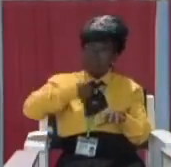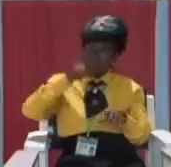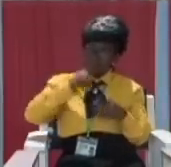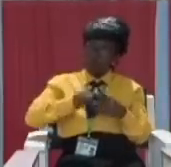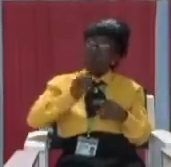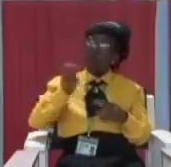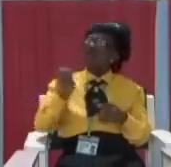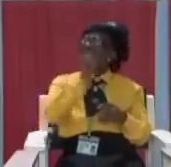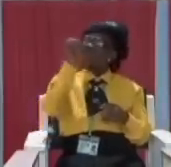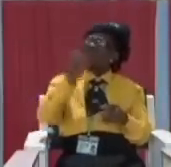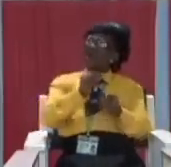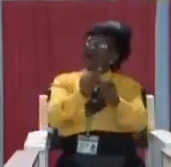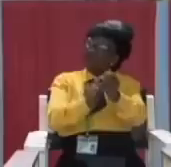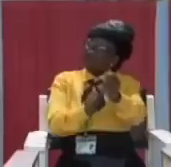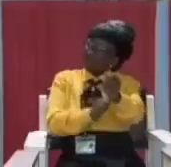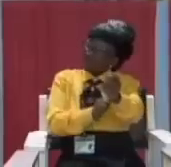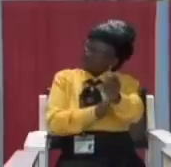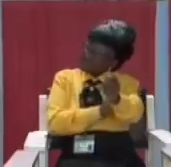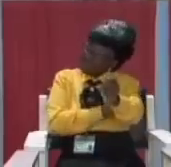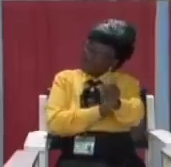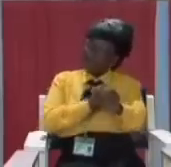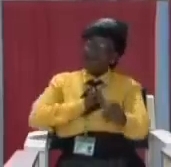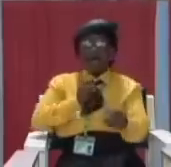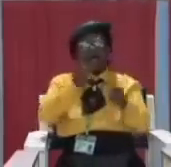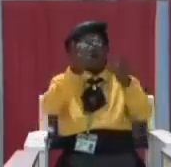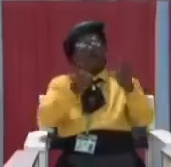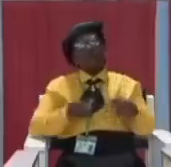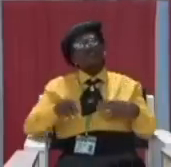I want a restoration of everything